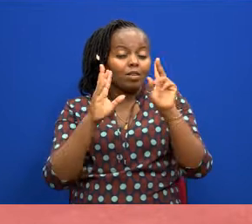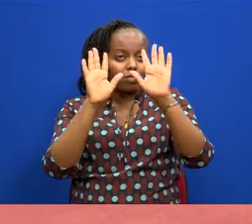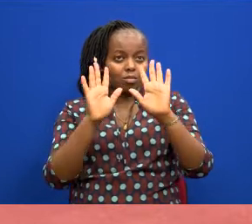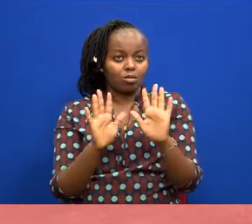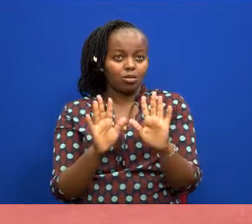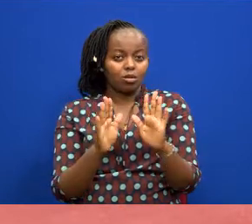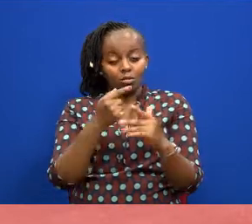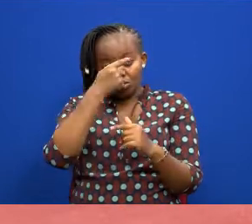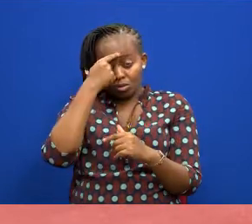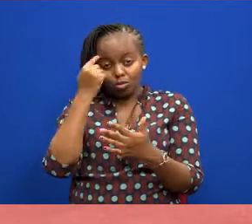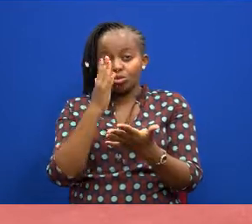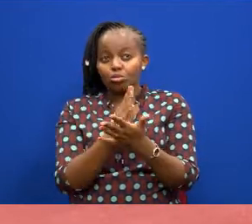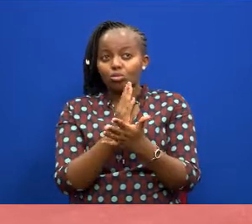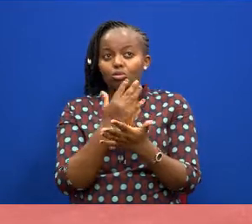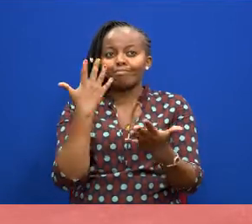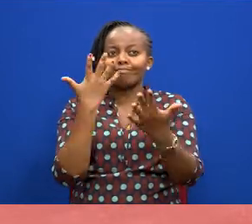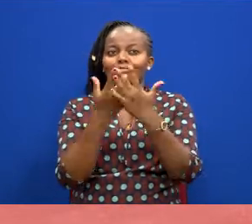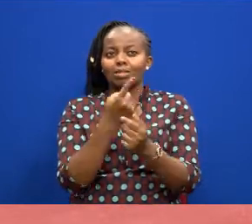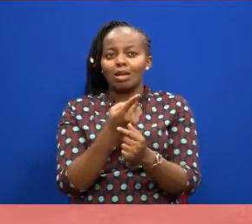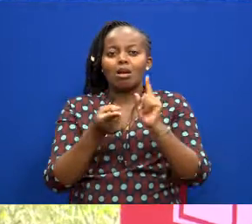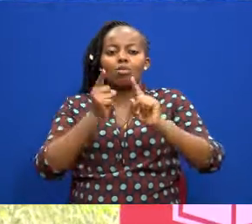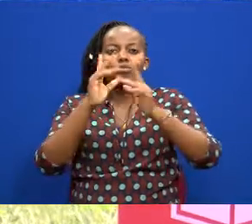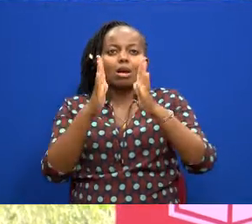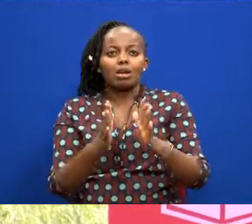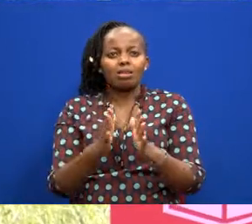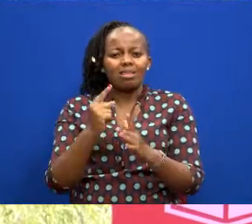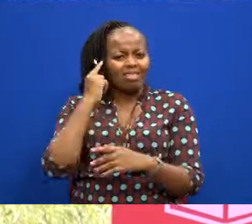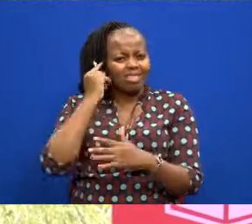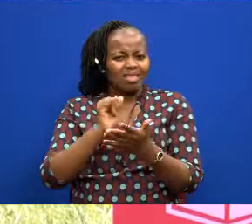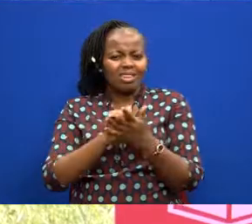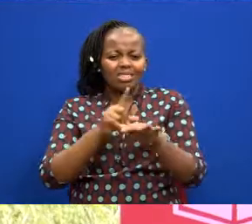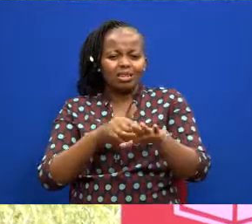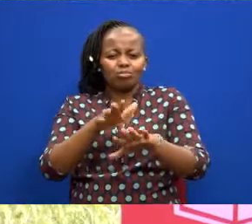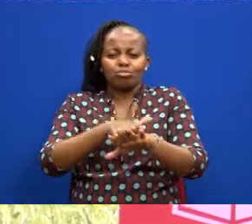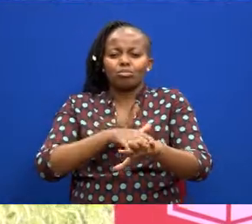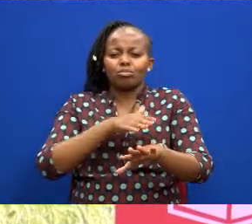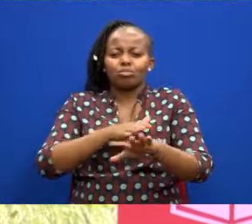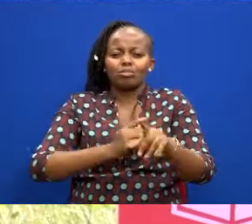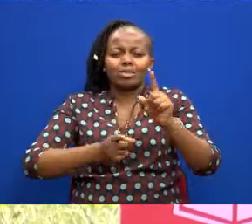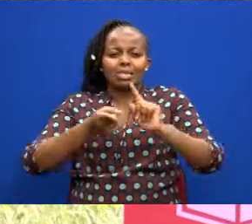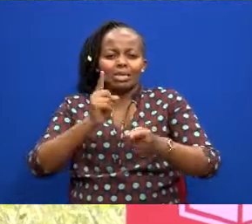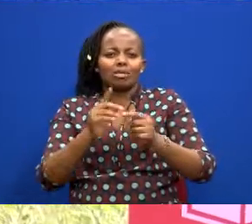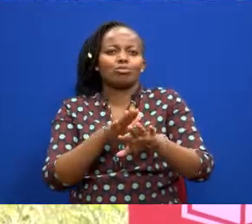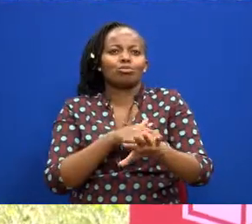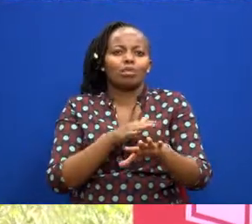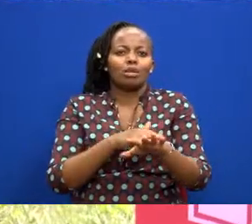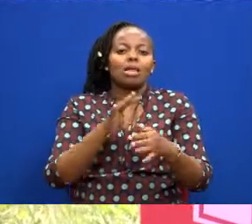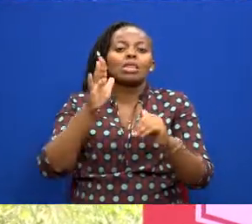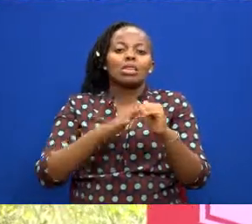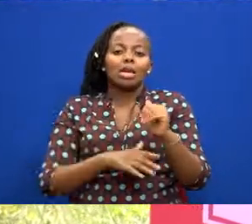very important because at this point runners tend to slow down themselves rather than